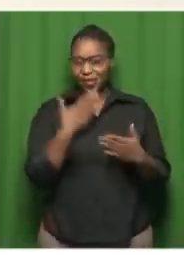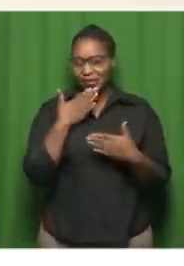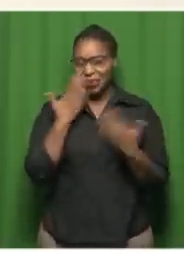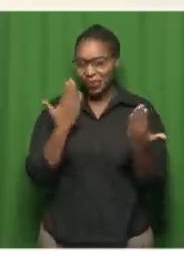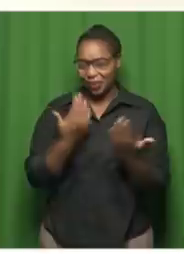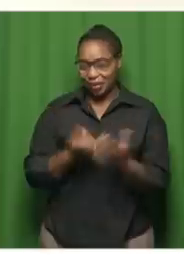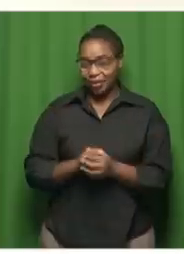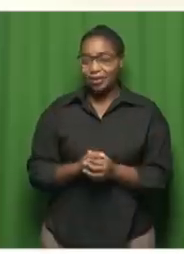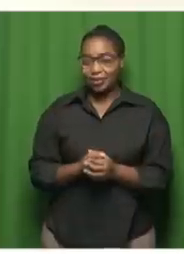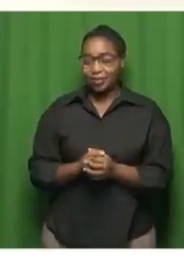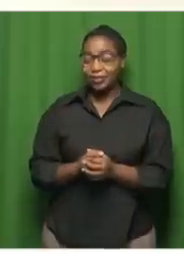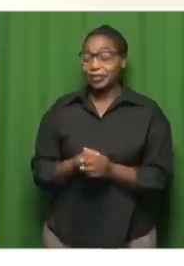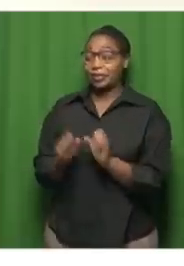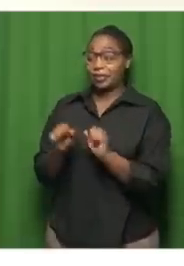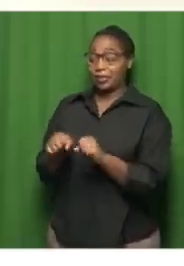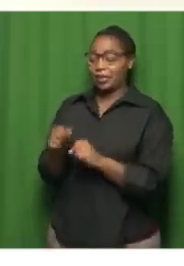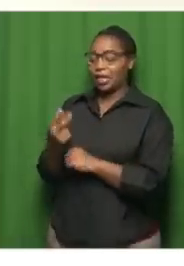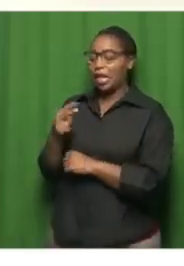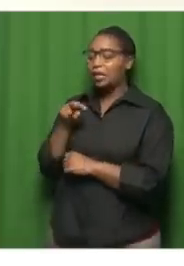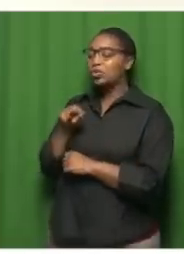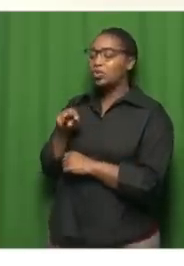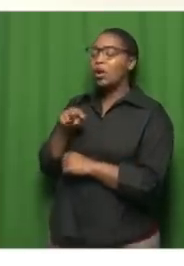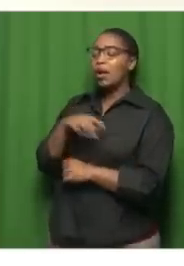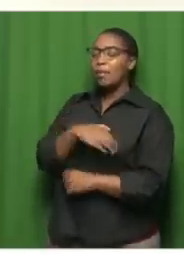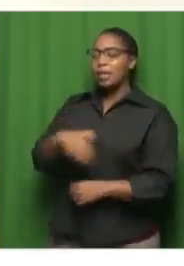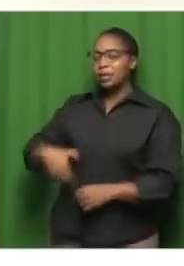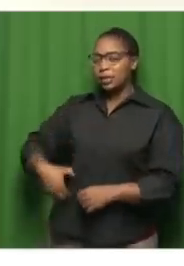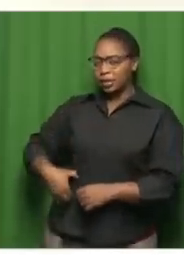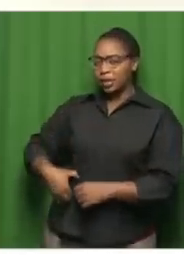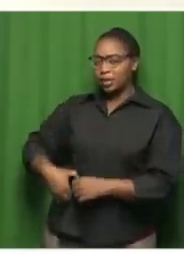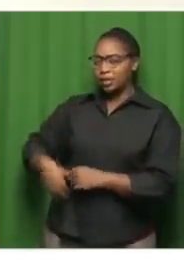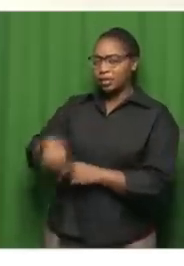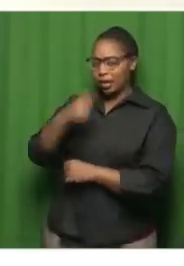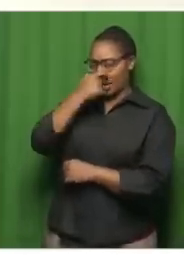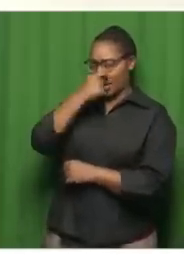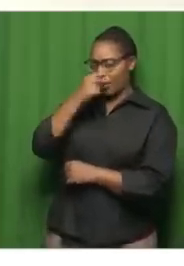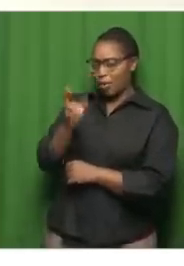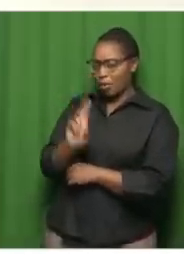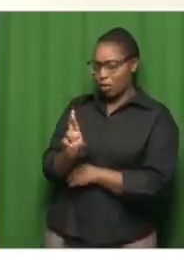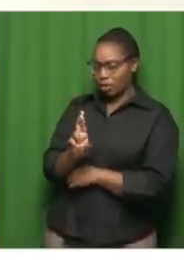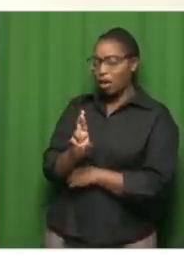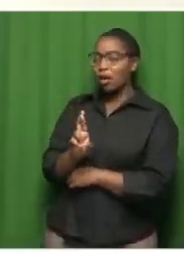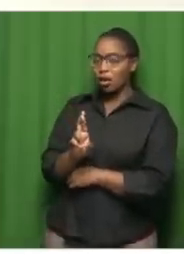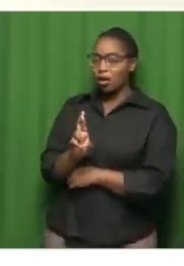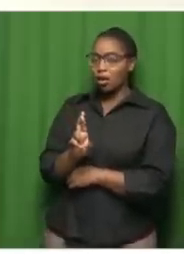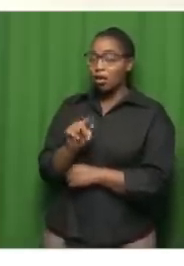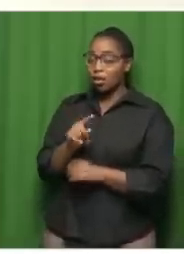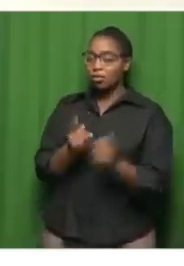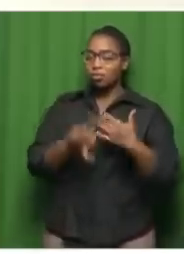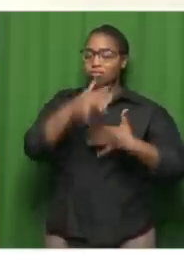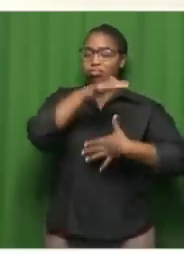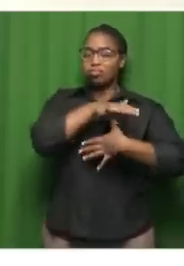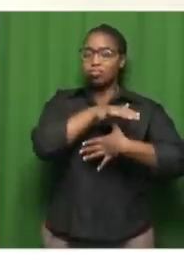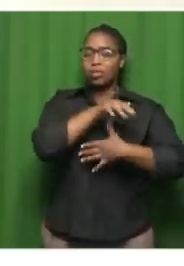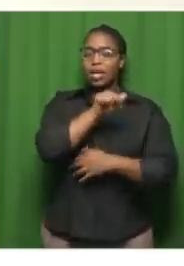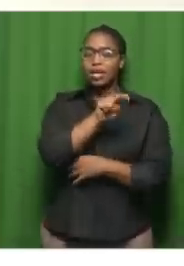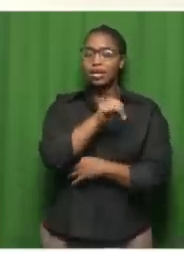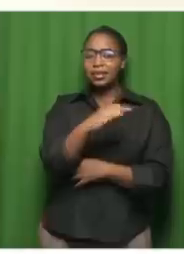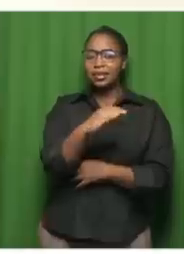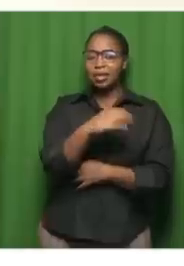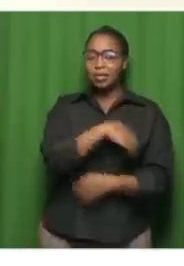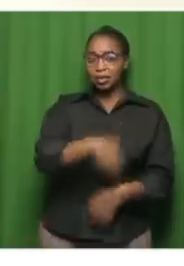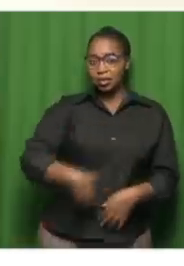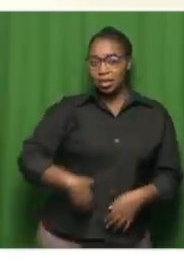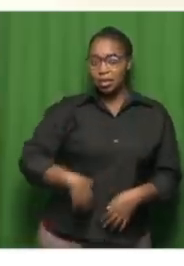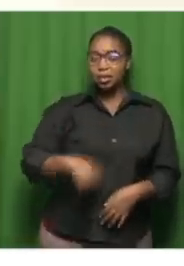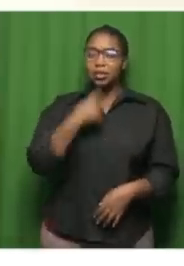just look at the president for a moment, and the president of the ANC. He came in on this this anti-corruption card, this card